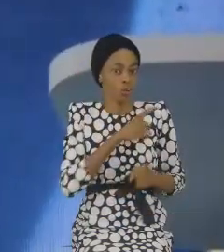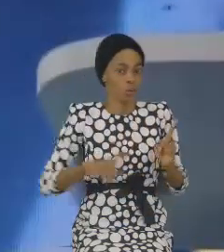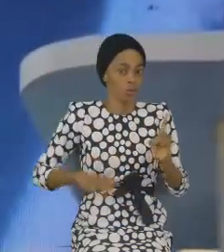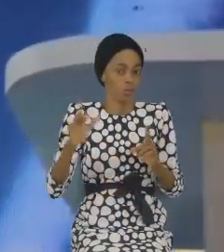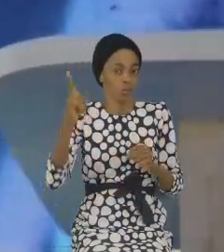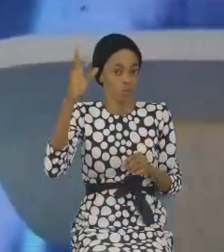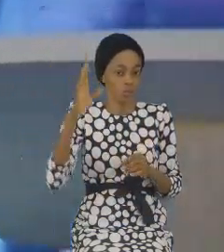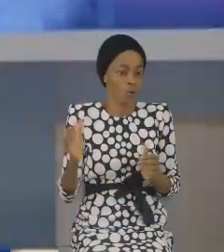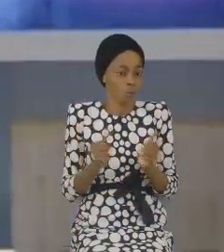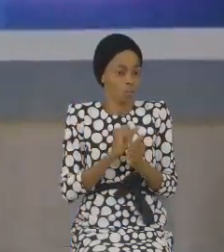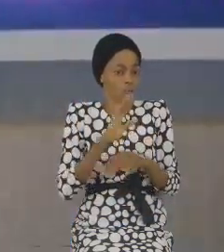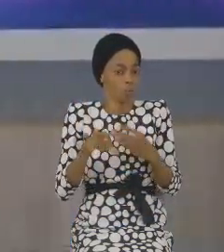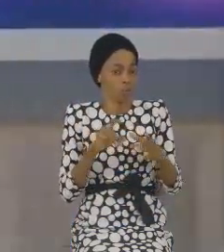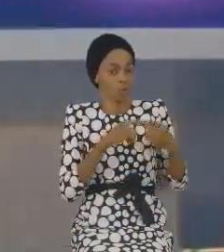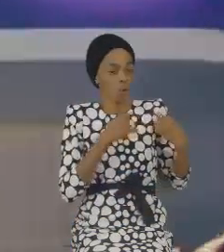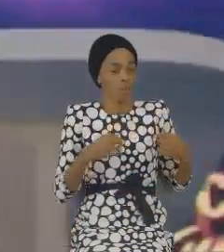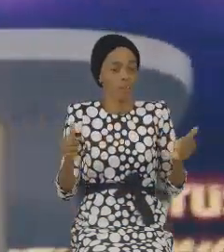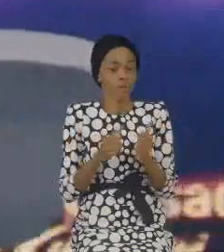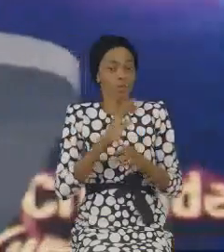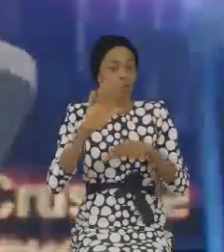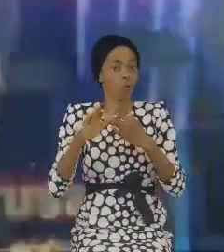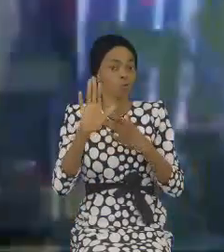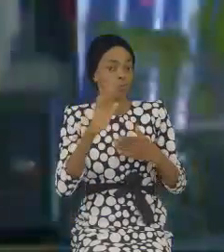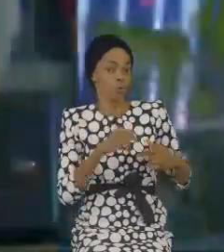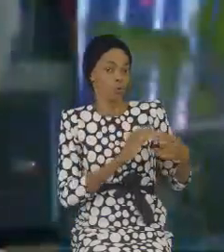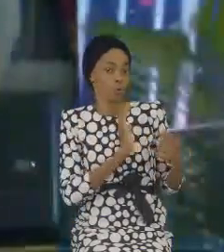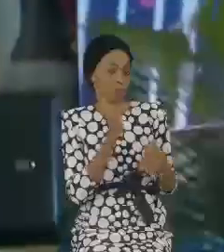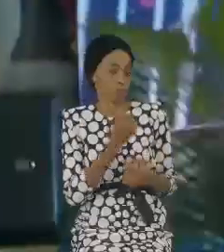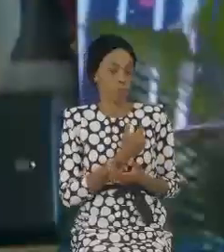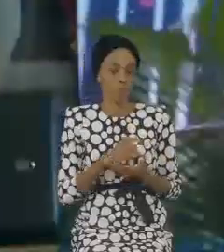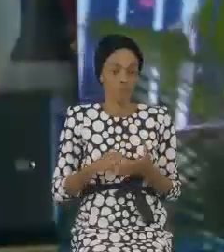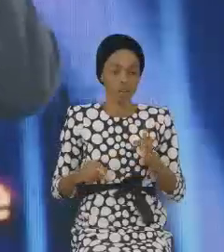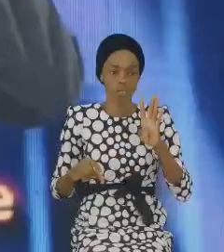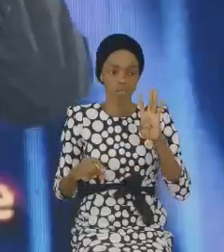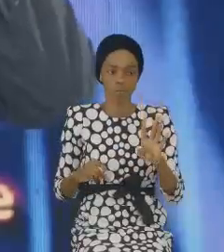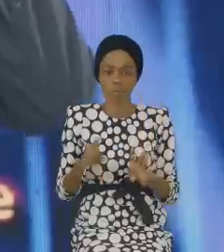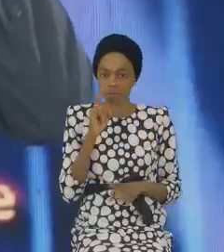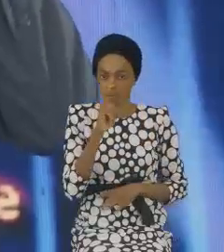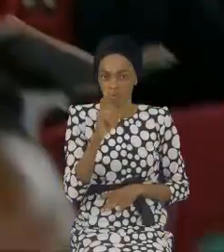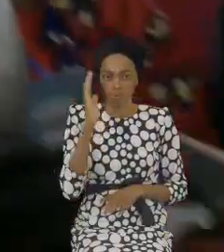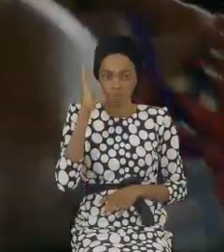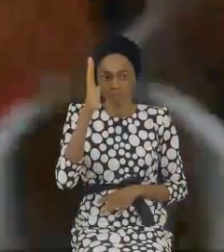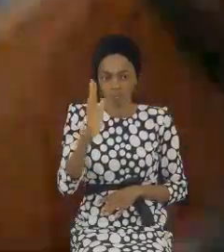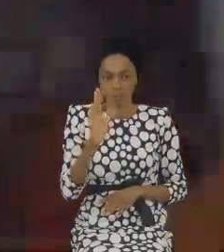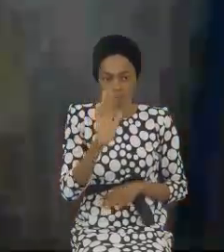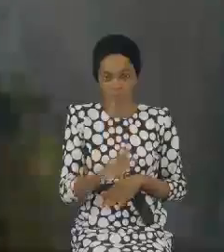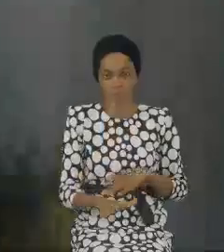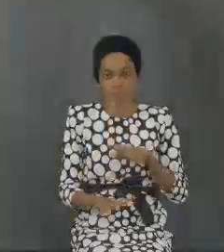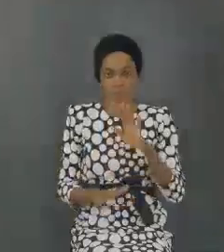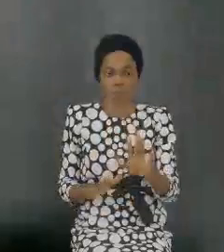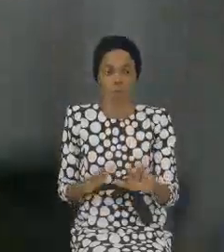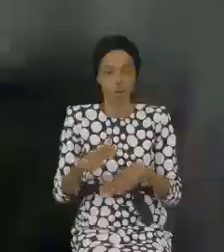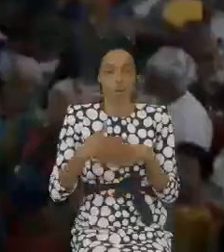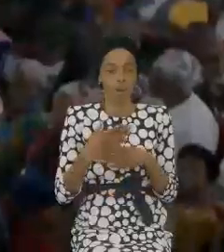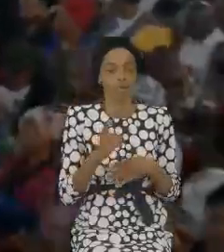your heart and with all your soul. Then in verse 4 it says, ye shall walk